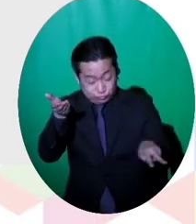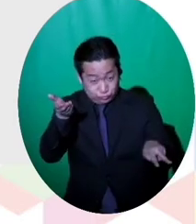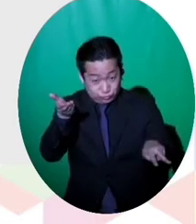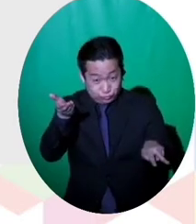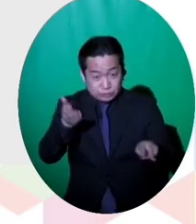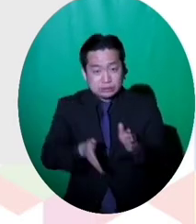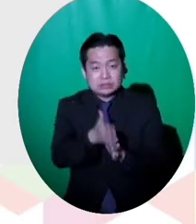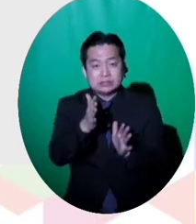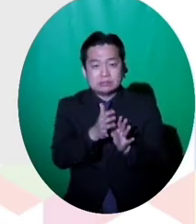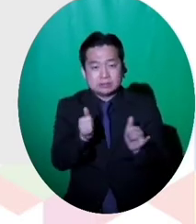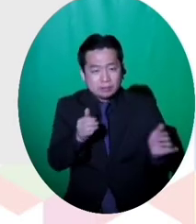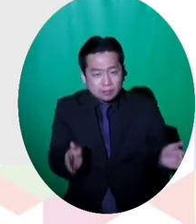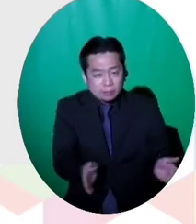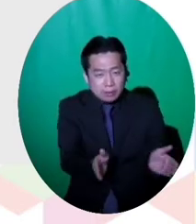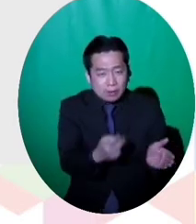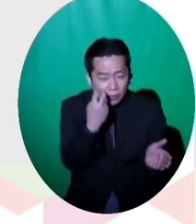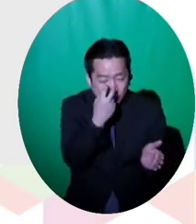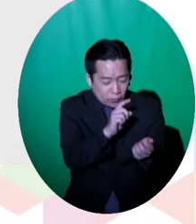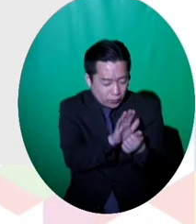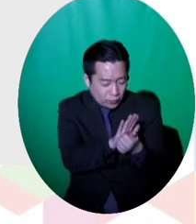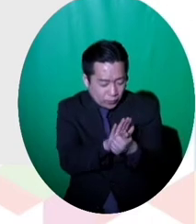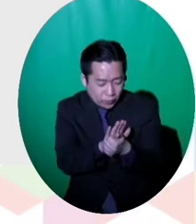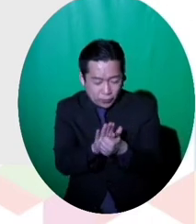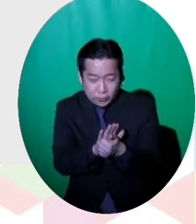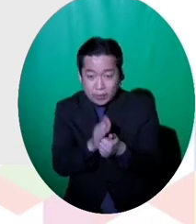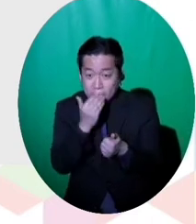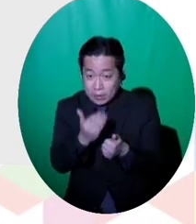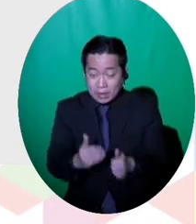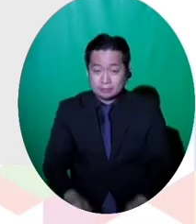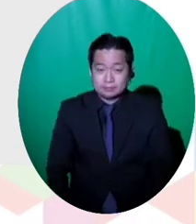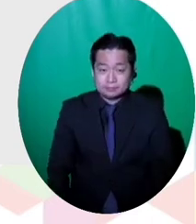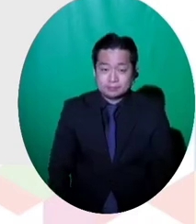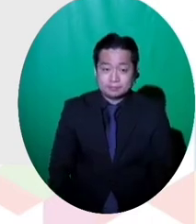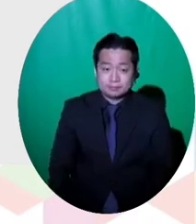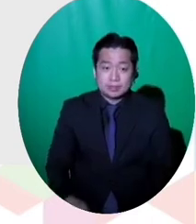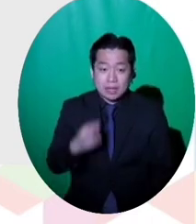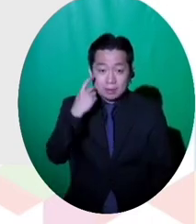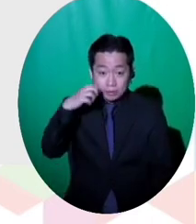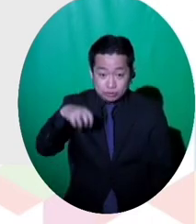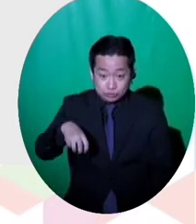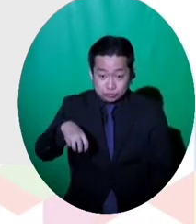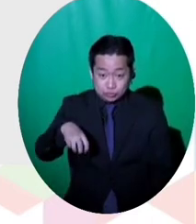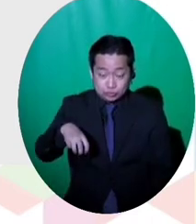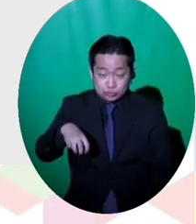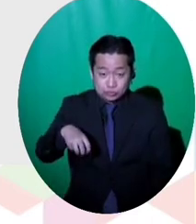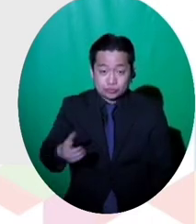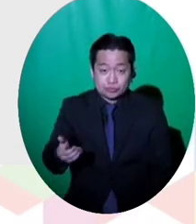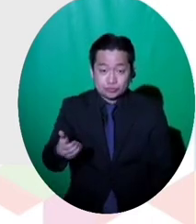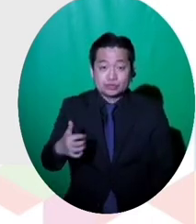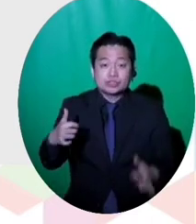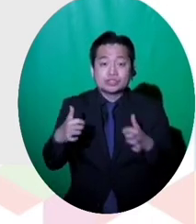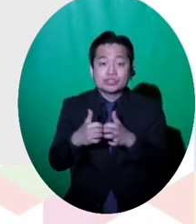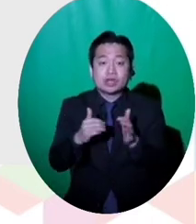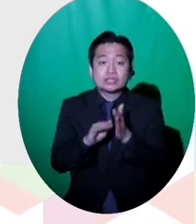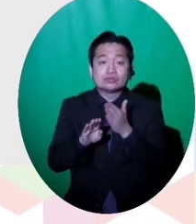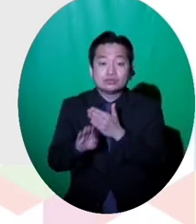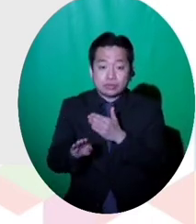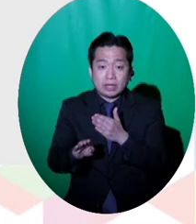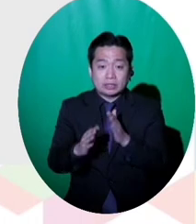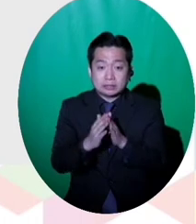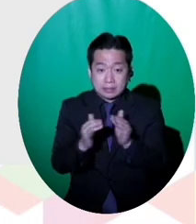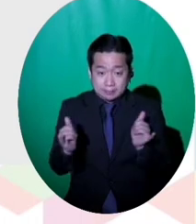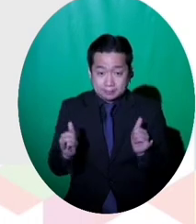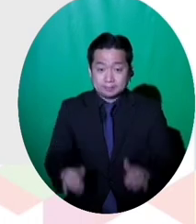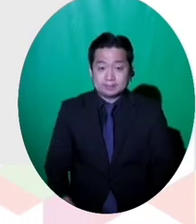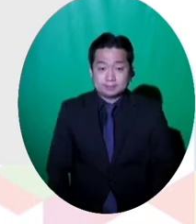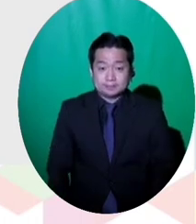Bill of Rights, and gave enormous benefits to the men, mostly men, who were returning from war. Lots of problems with that